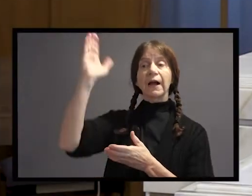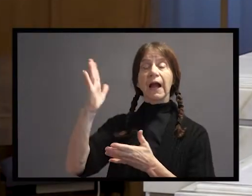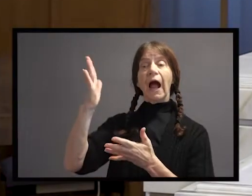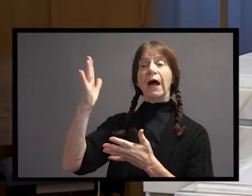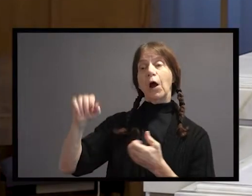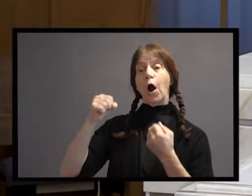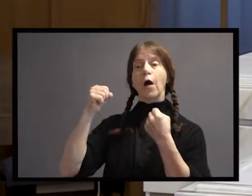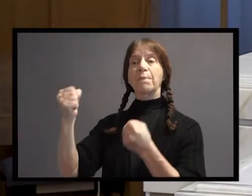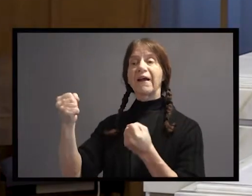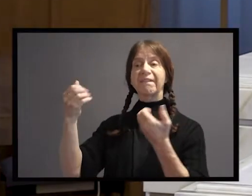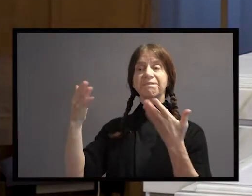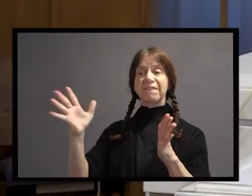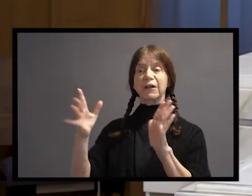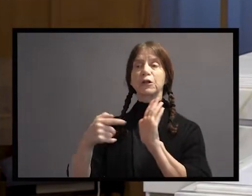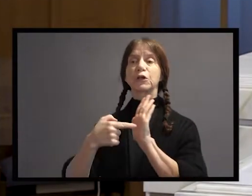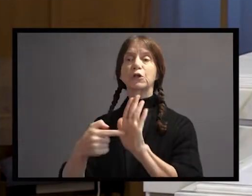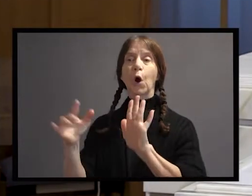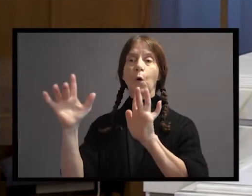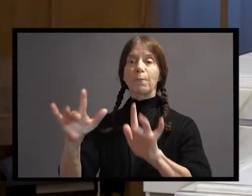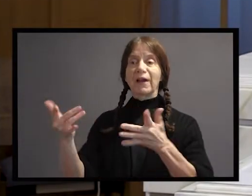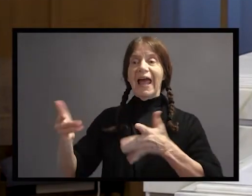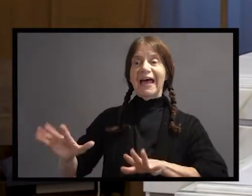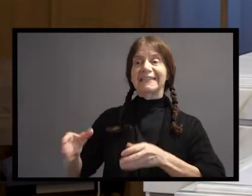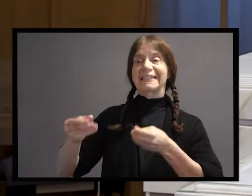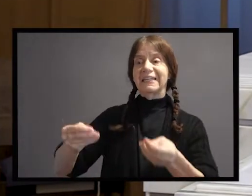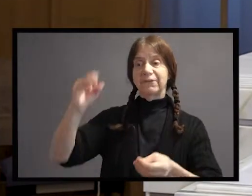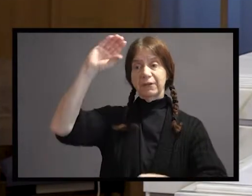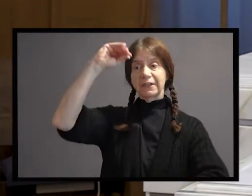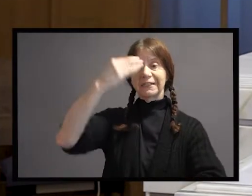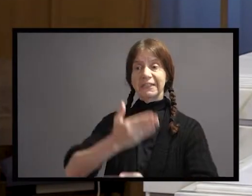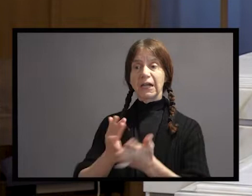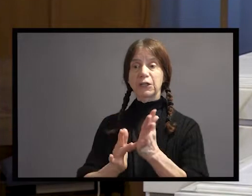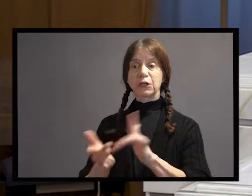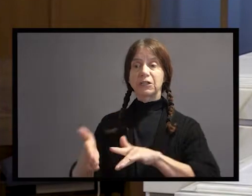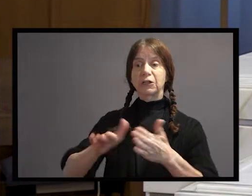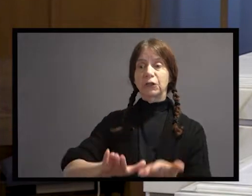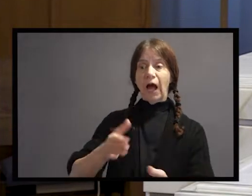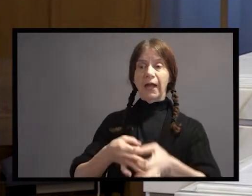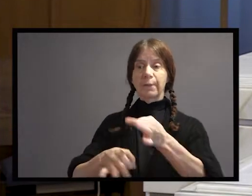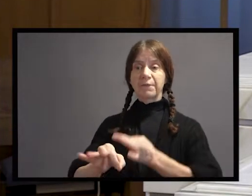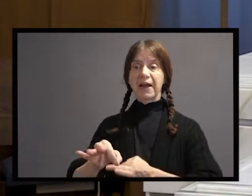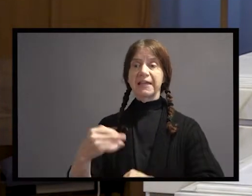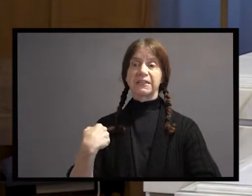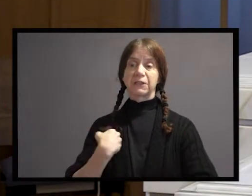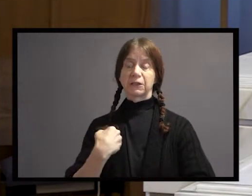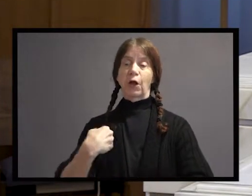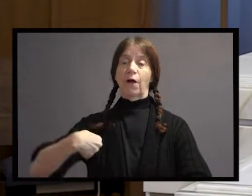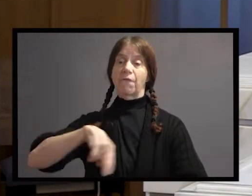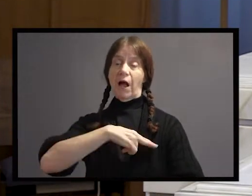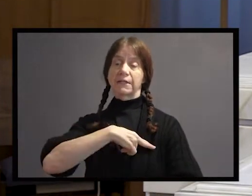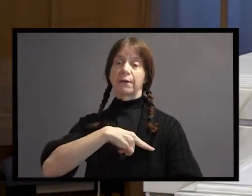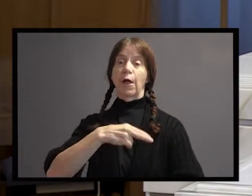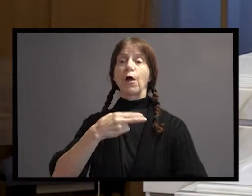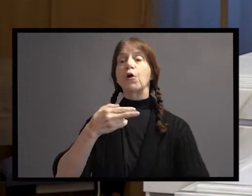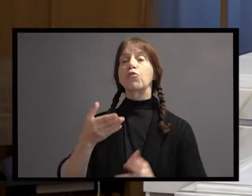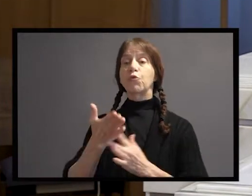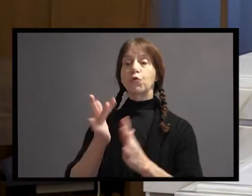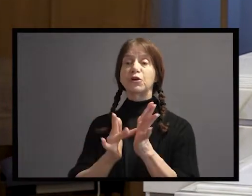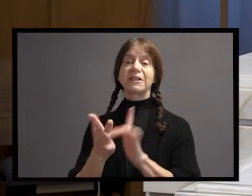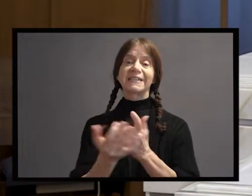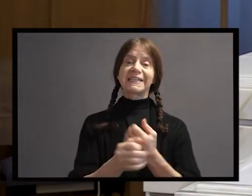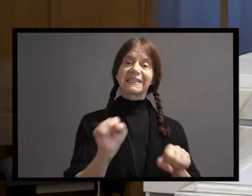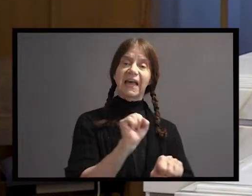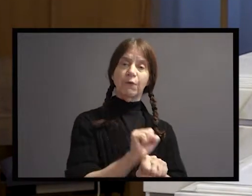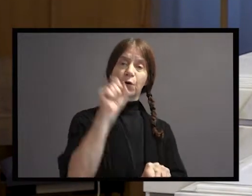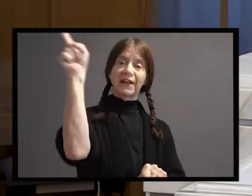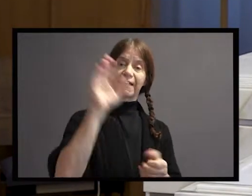Almighty God, in his mercy, has given his Son to die for you, and for his sake forgives you all your sins. As a called